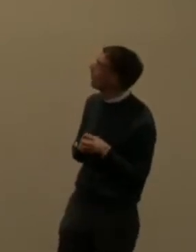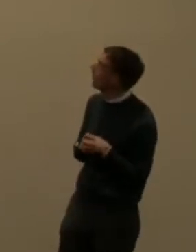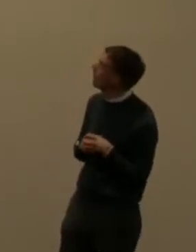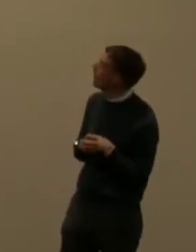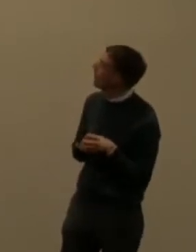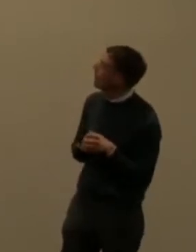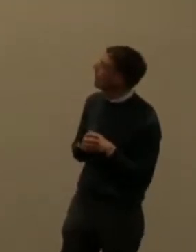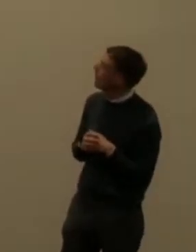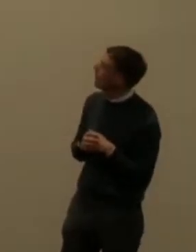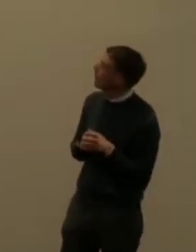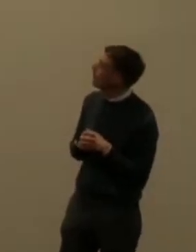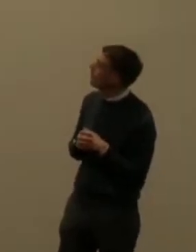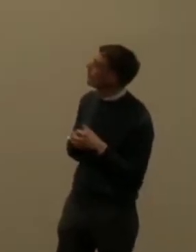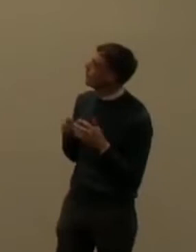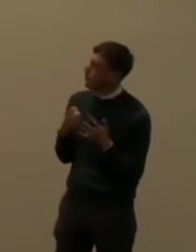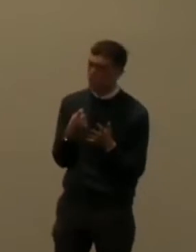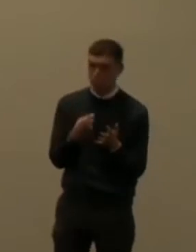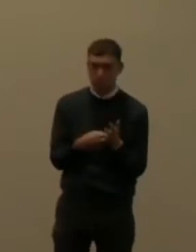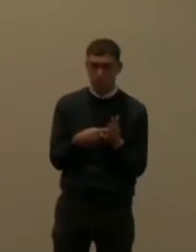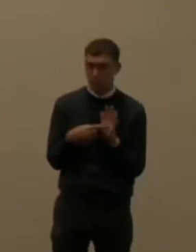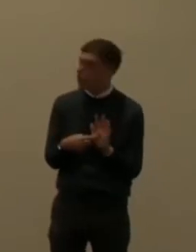I go to the central repo that I have